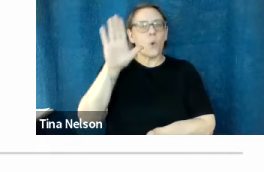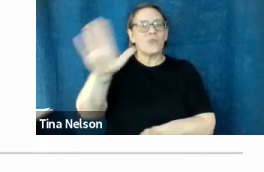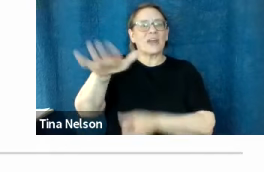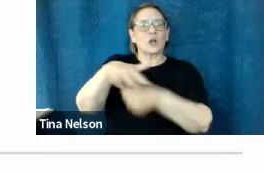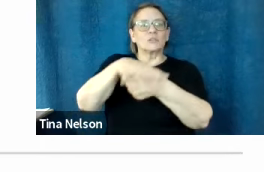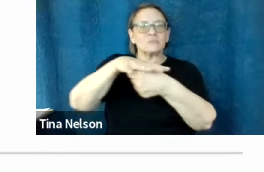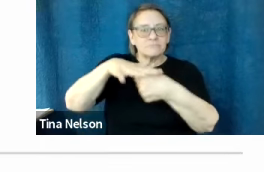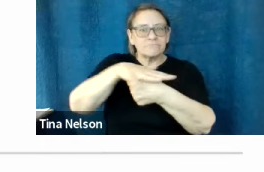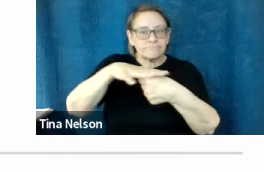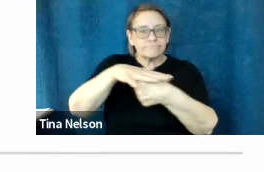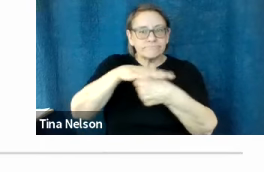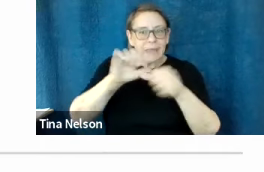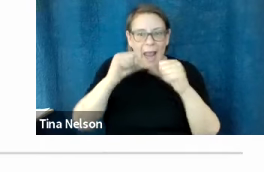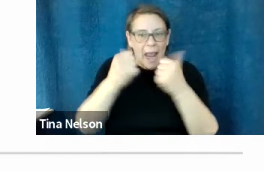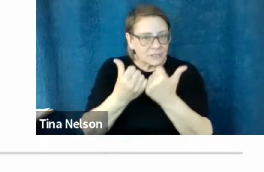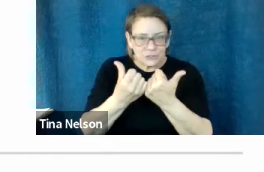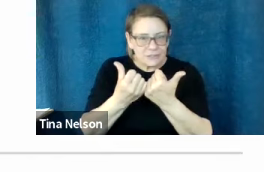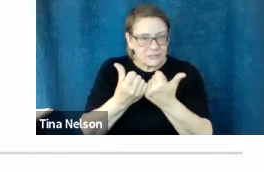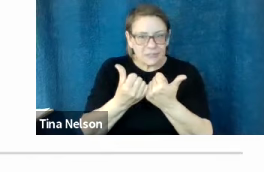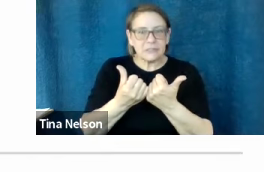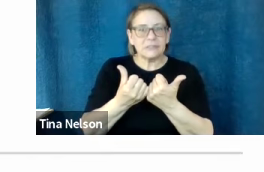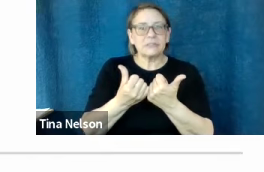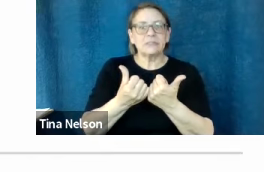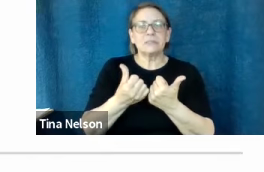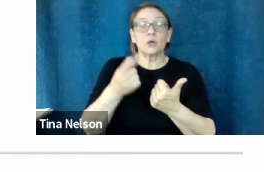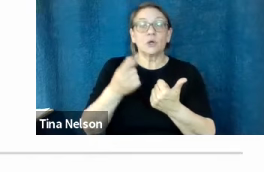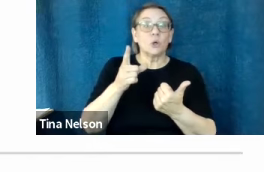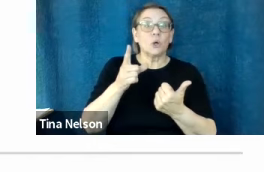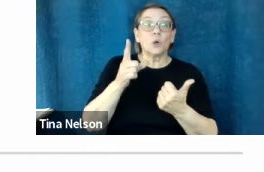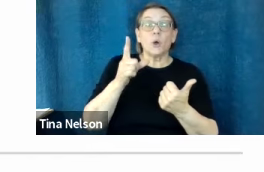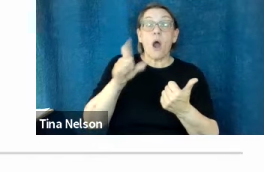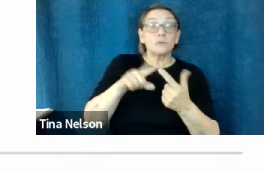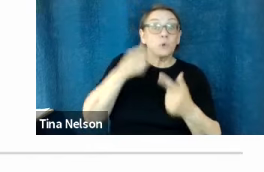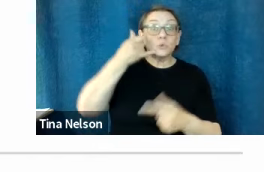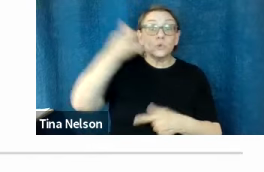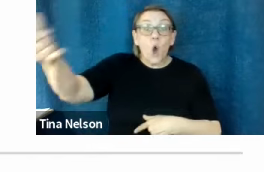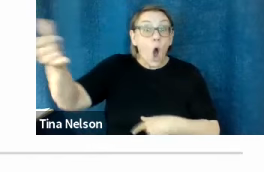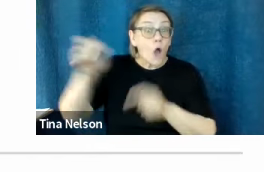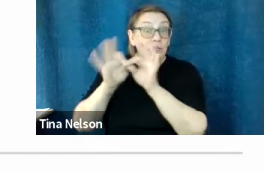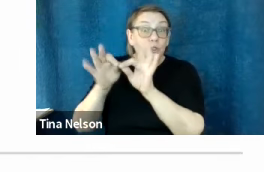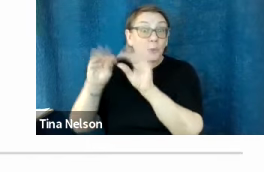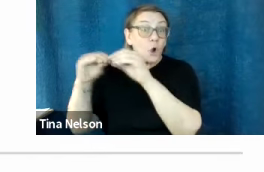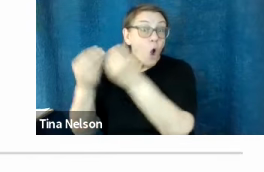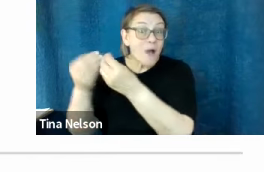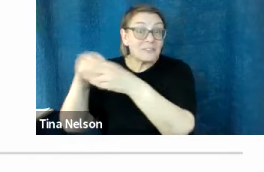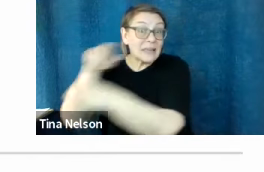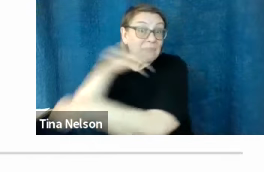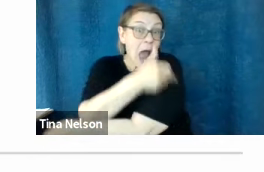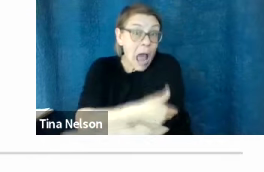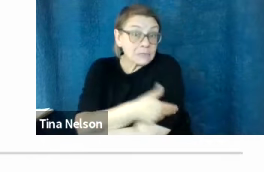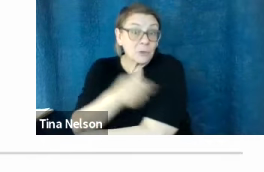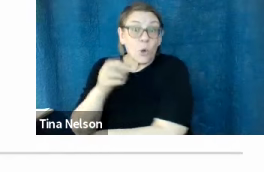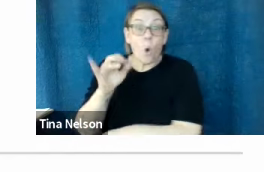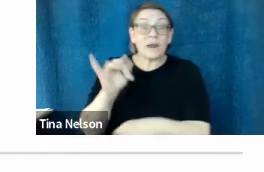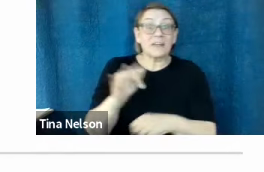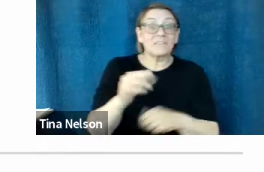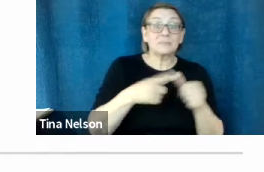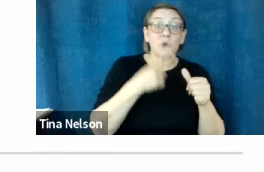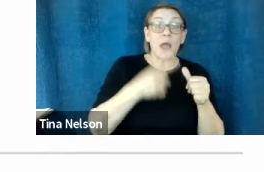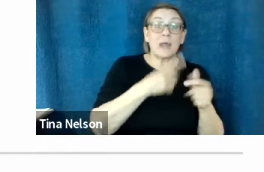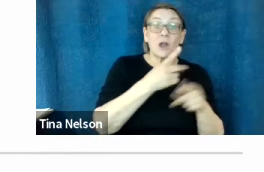Do they contact the, uh, interpreter services office within the hospital? Or if that doesn't exist, if it's a primary care